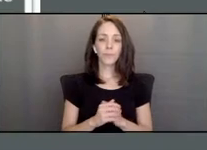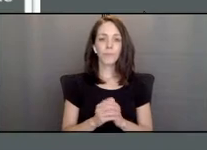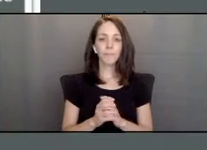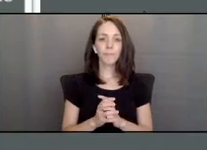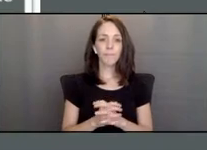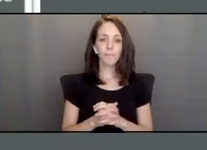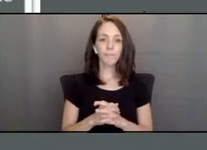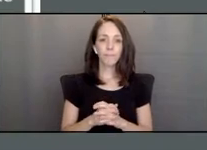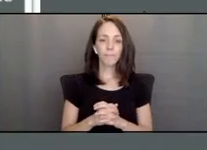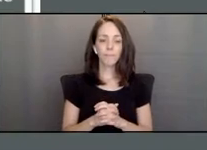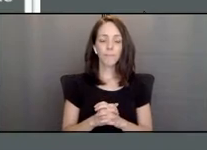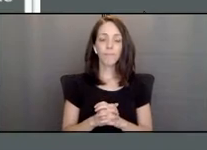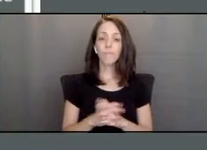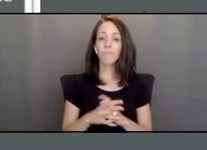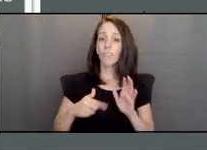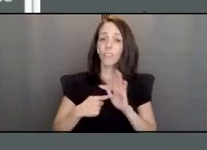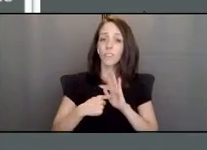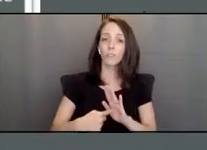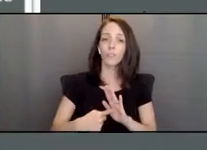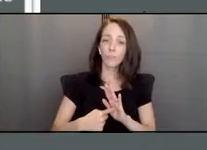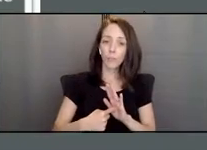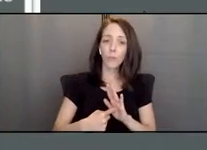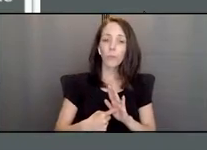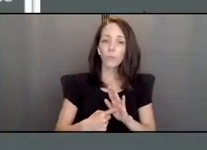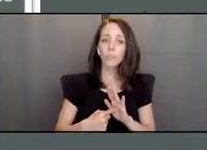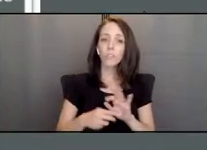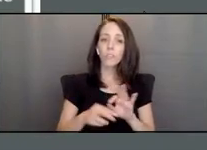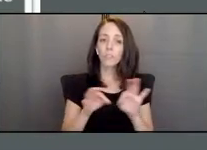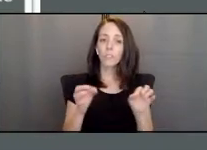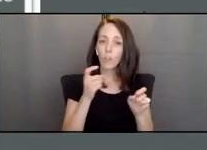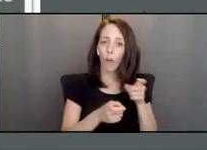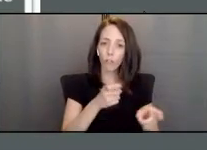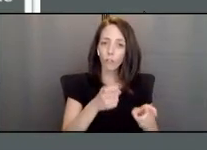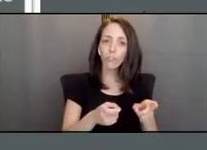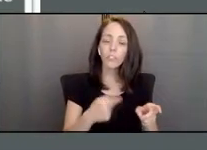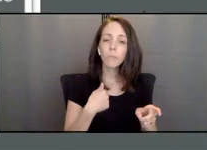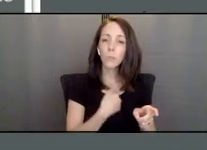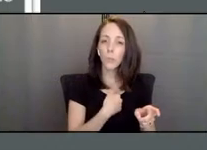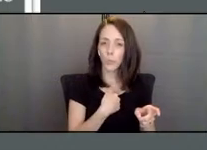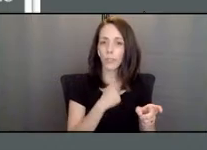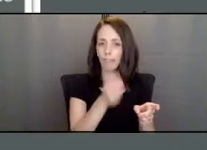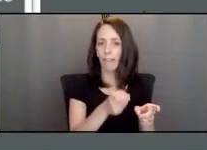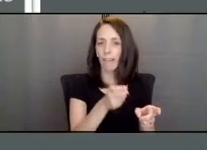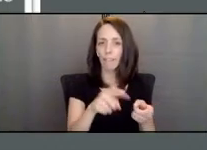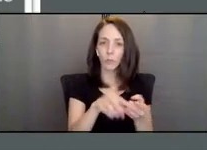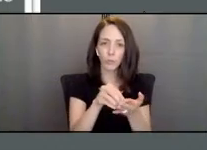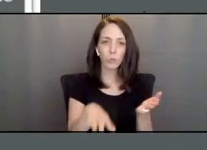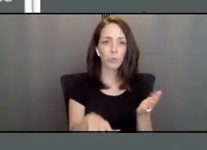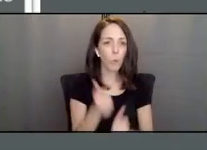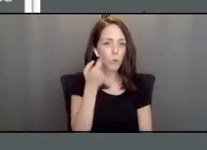This slide highlights the scholarships and the stipends awarded through our most recent grant,